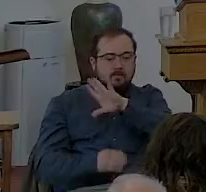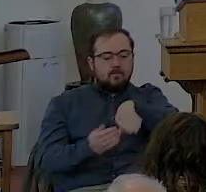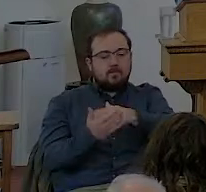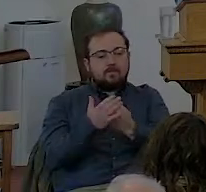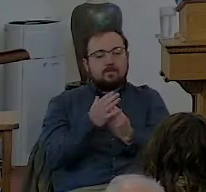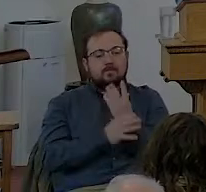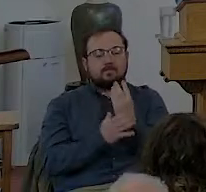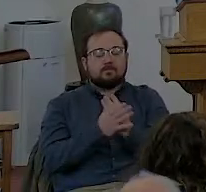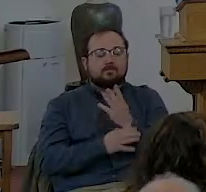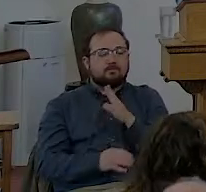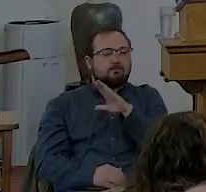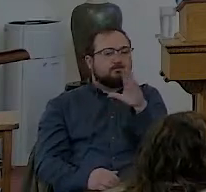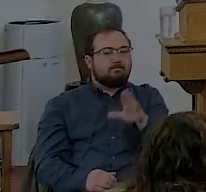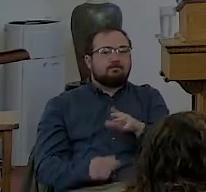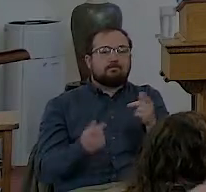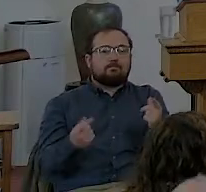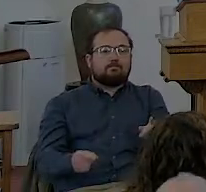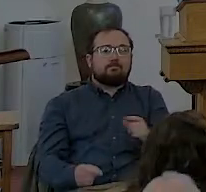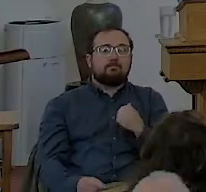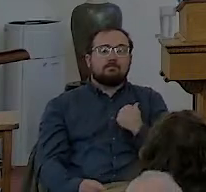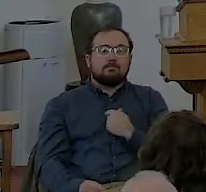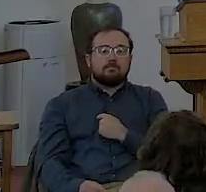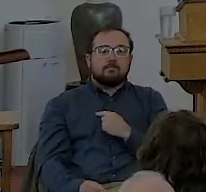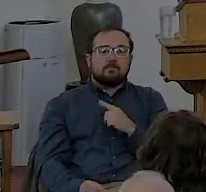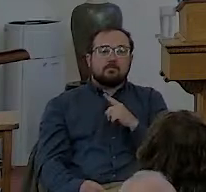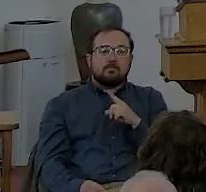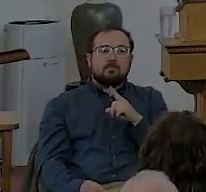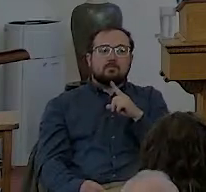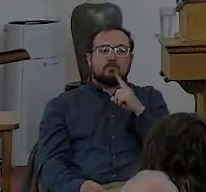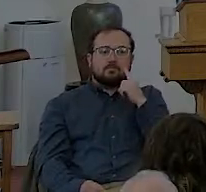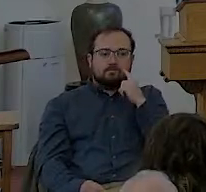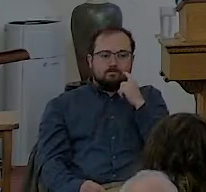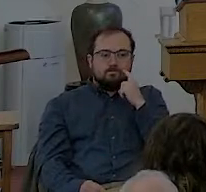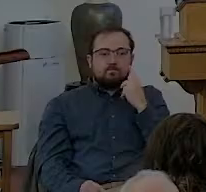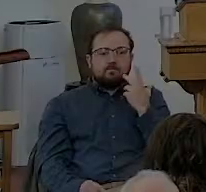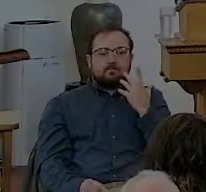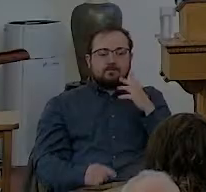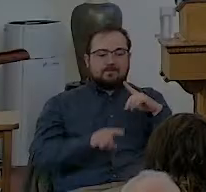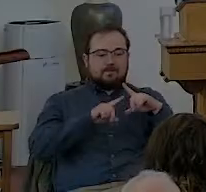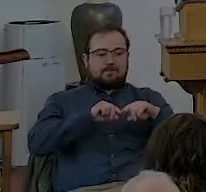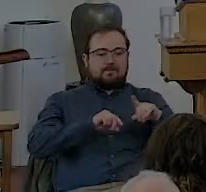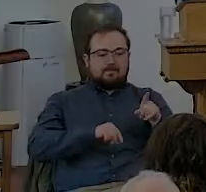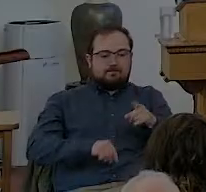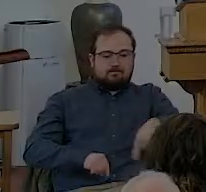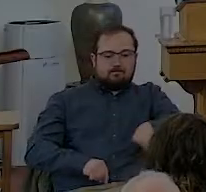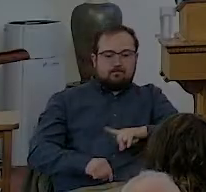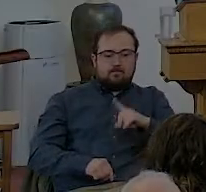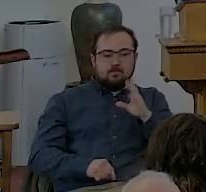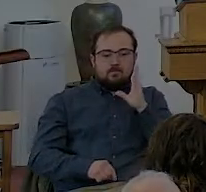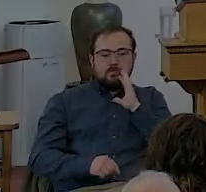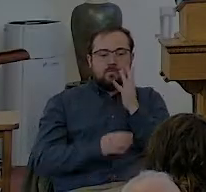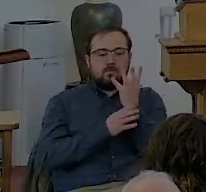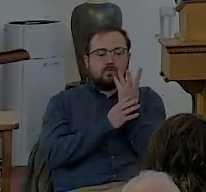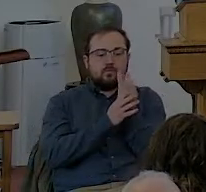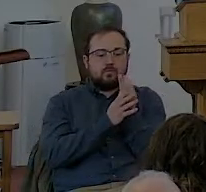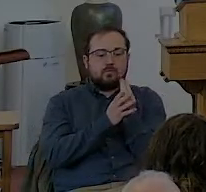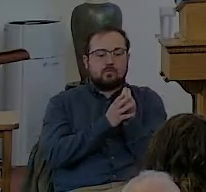not happen, and we who are dependent on these gentle beings would wither